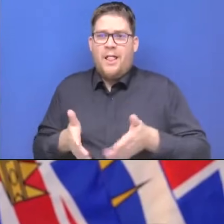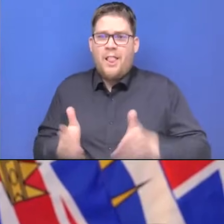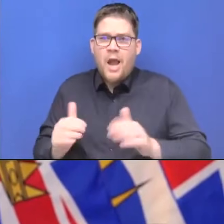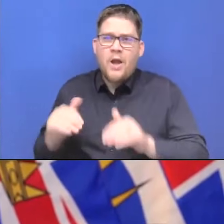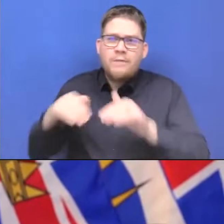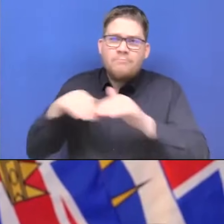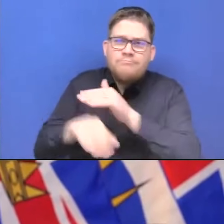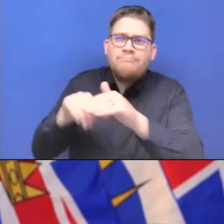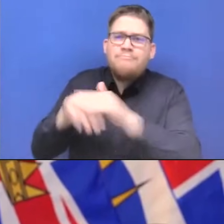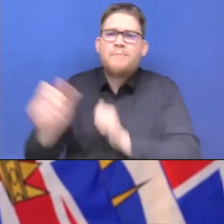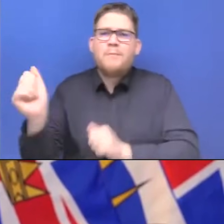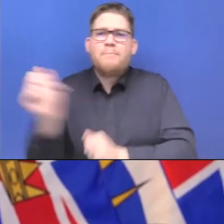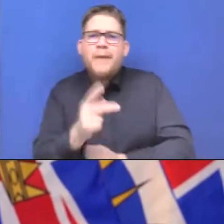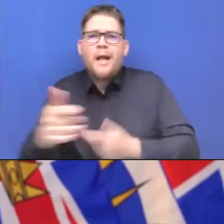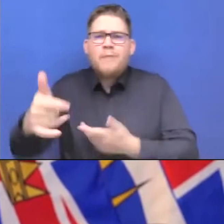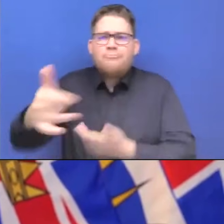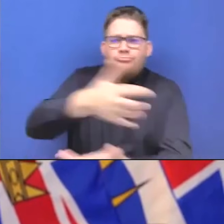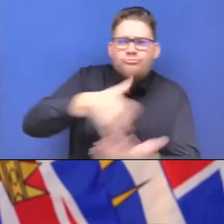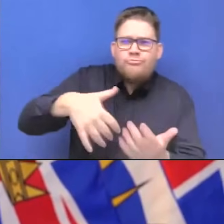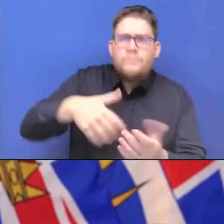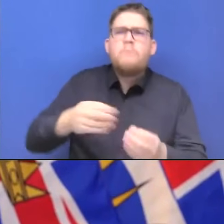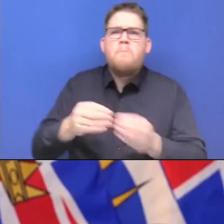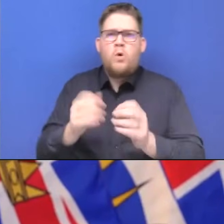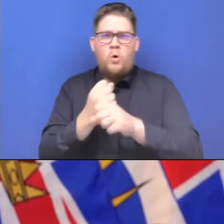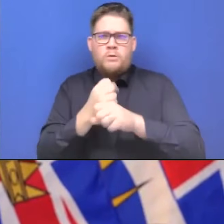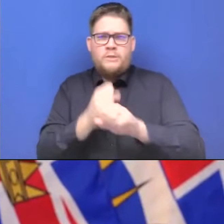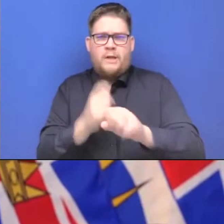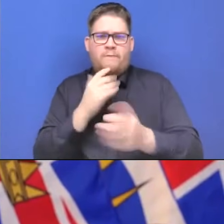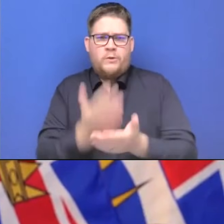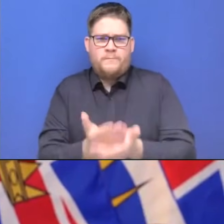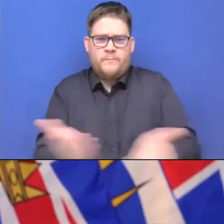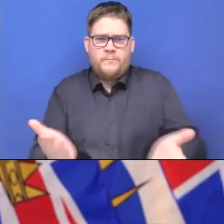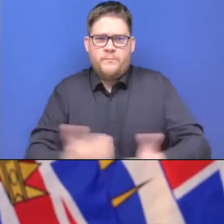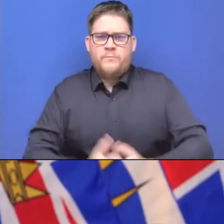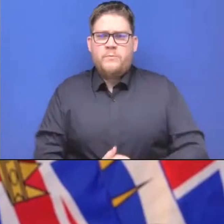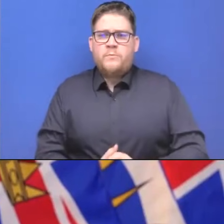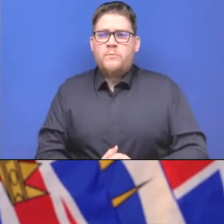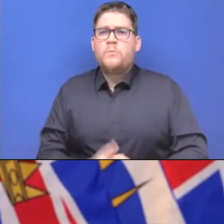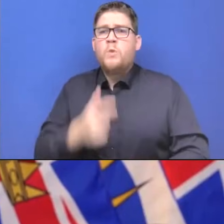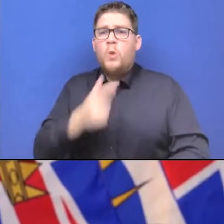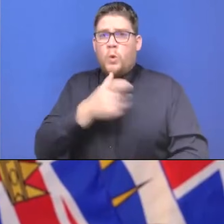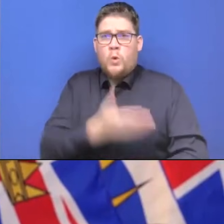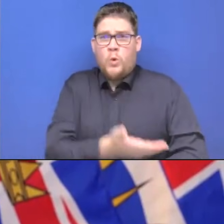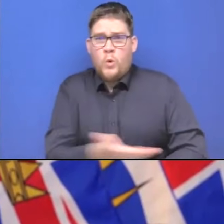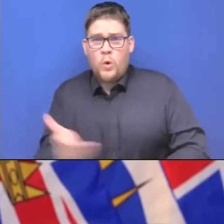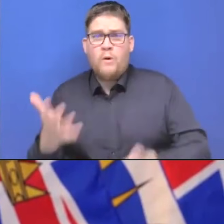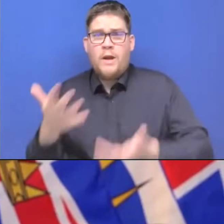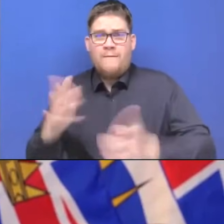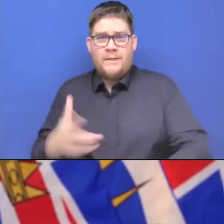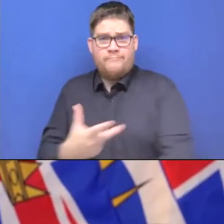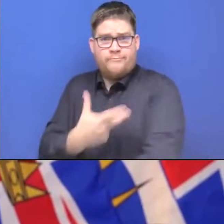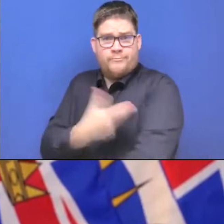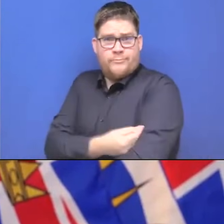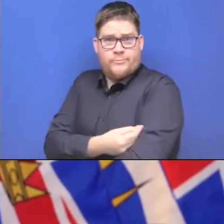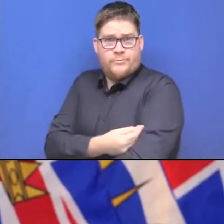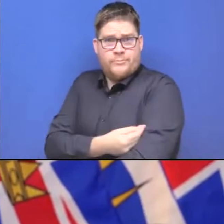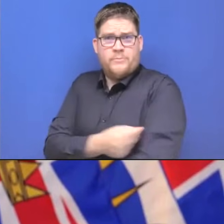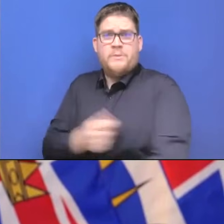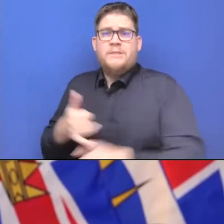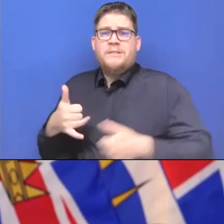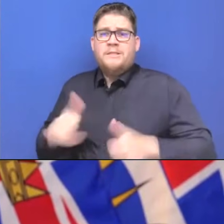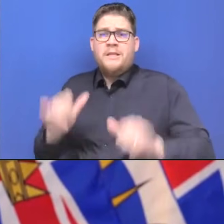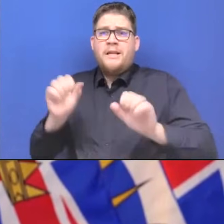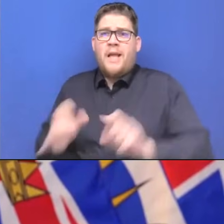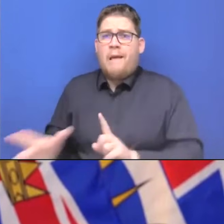that this virus can still be transmitted in people who are vaccinated, but that is much, much less risky, and